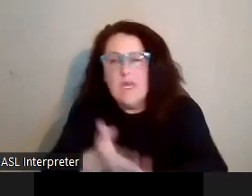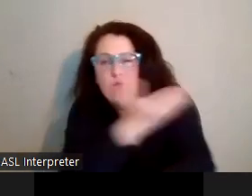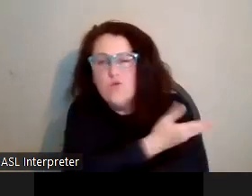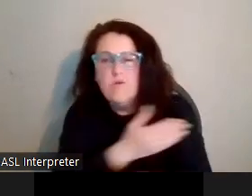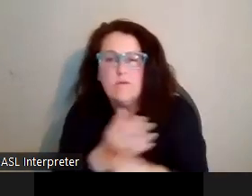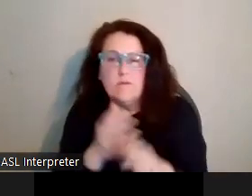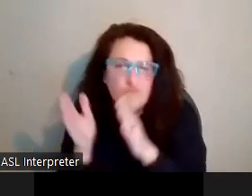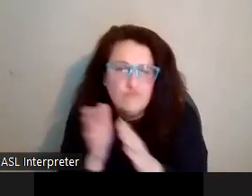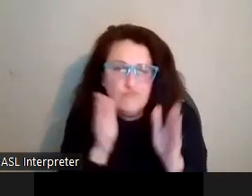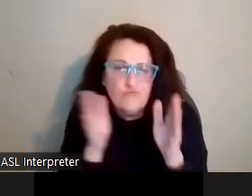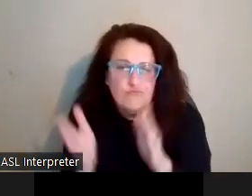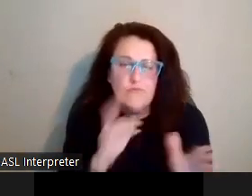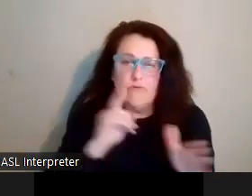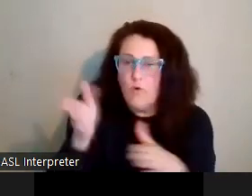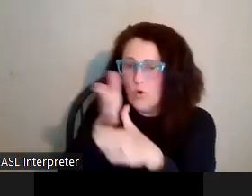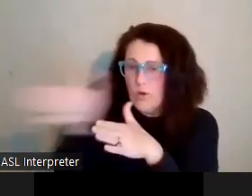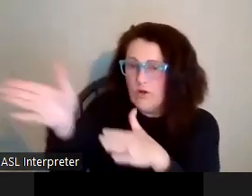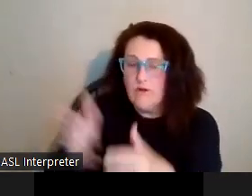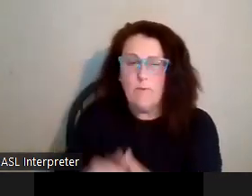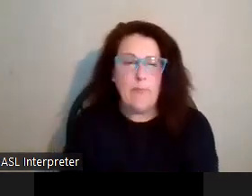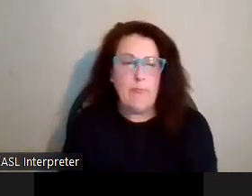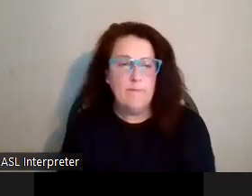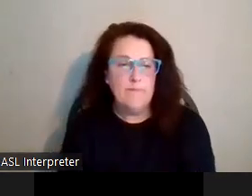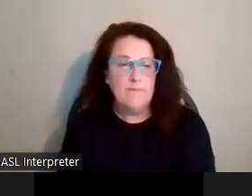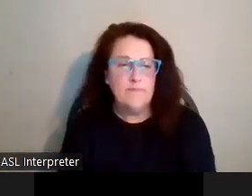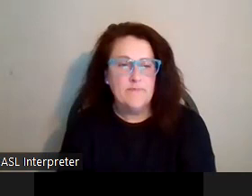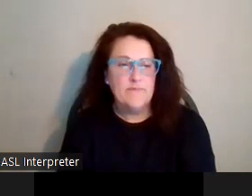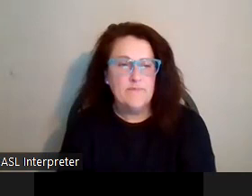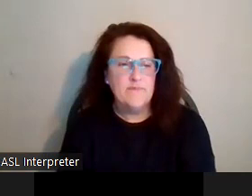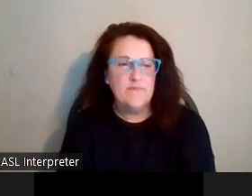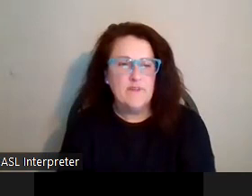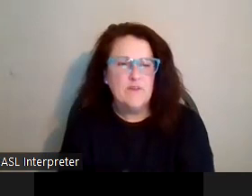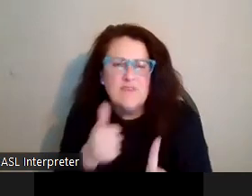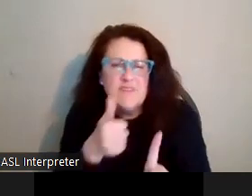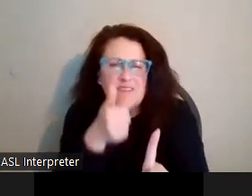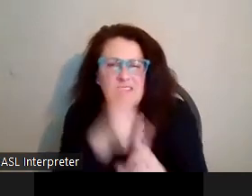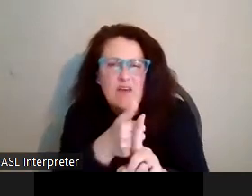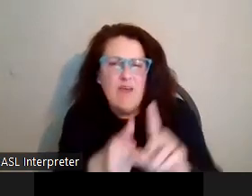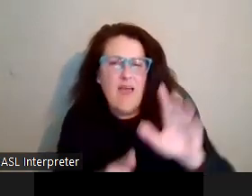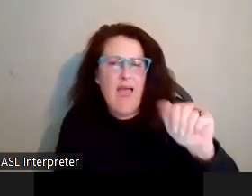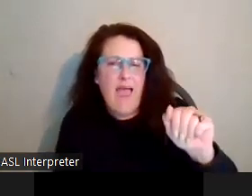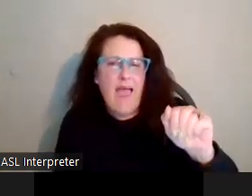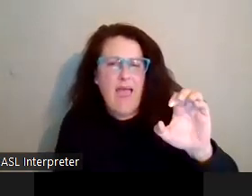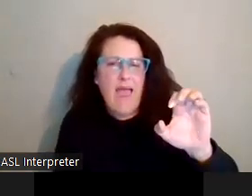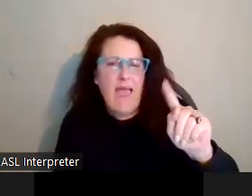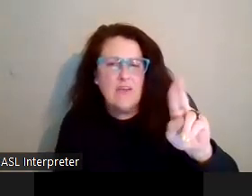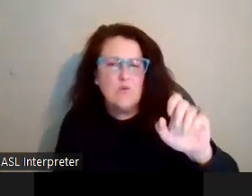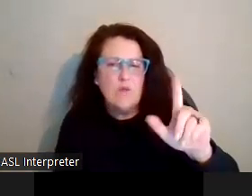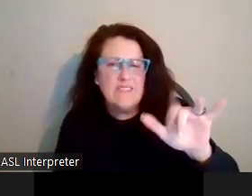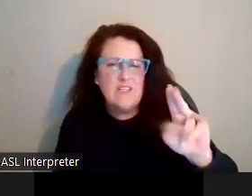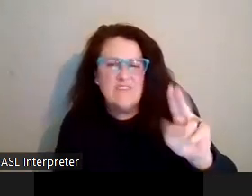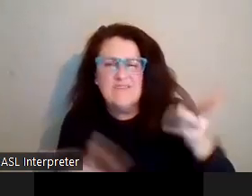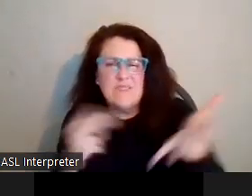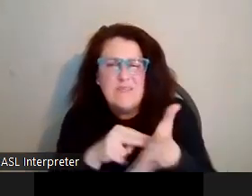preparation for their careers. What is career self-actualization? It's really